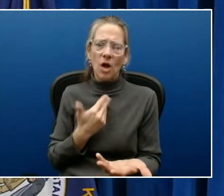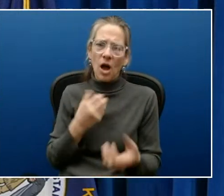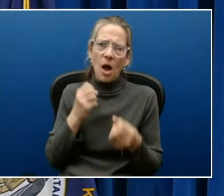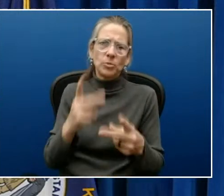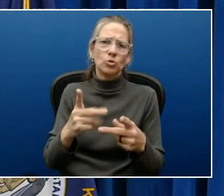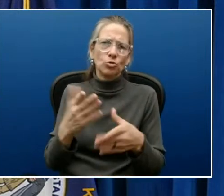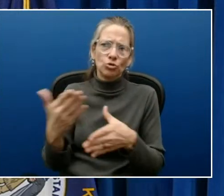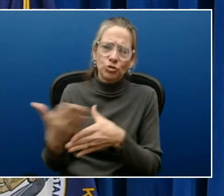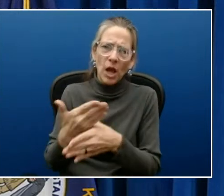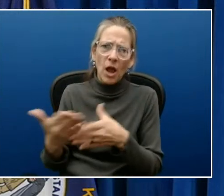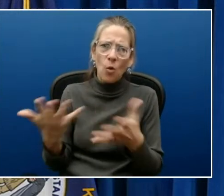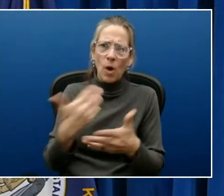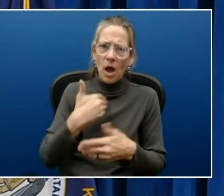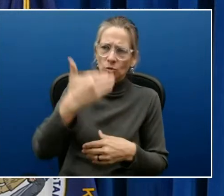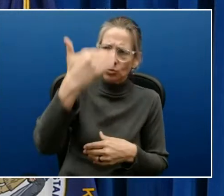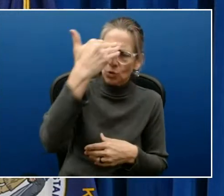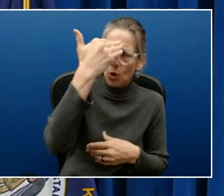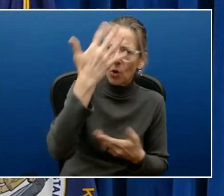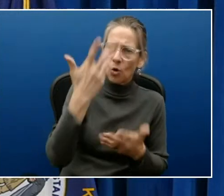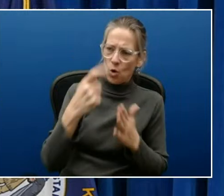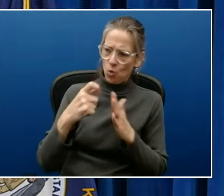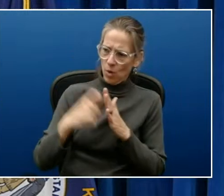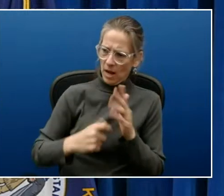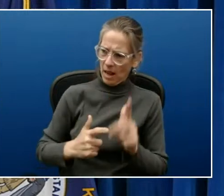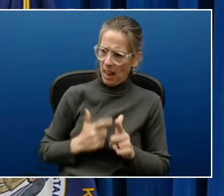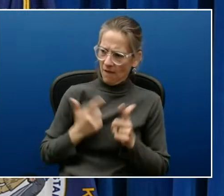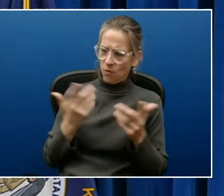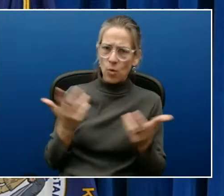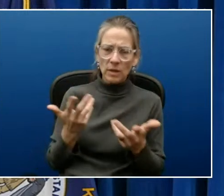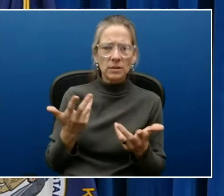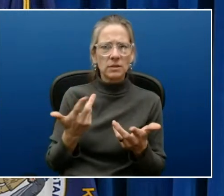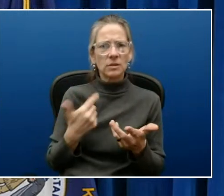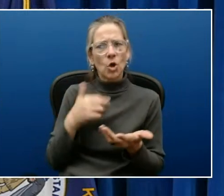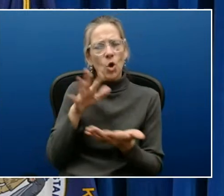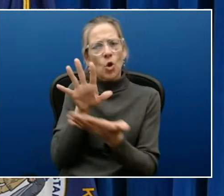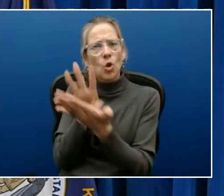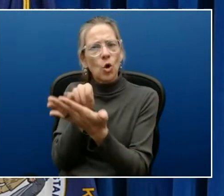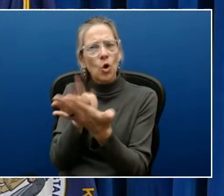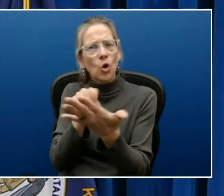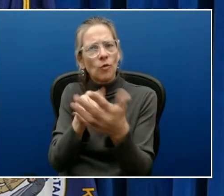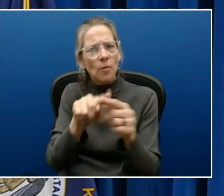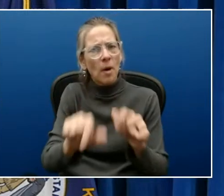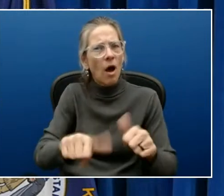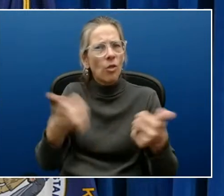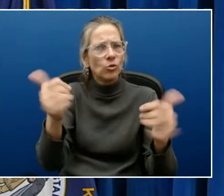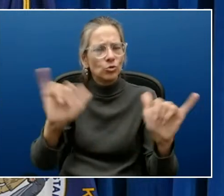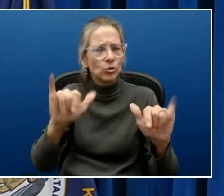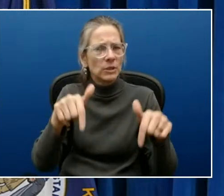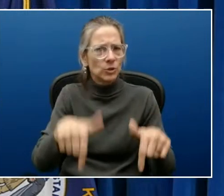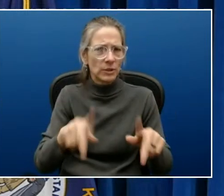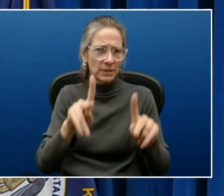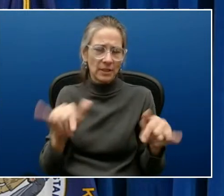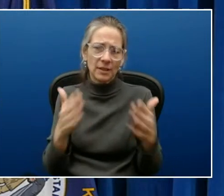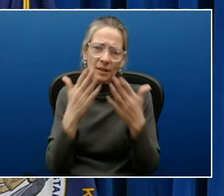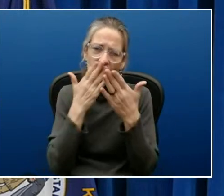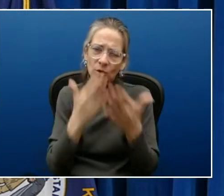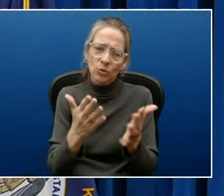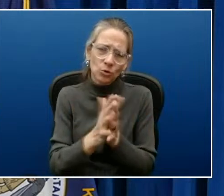writing and the writing life with others and to learn from others in the Commonwealth. Thank you so